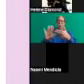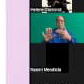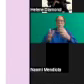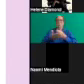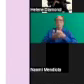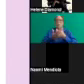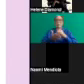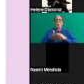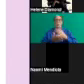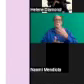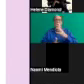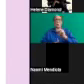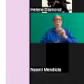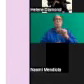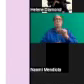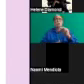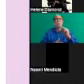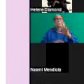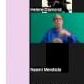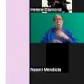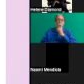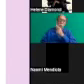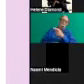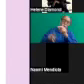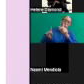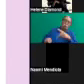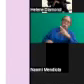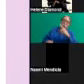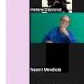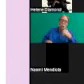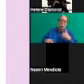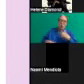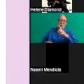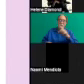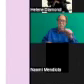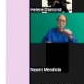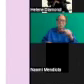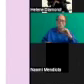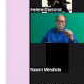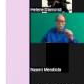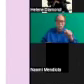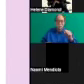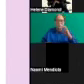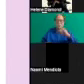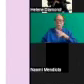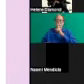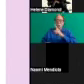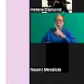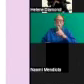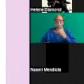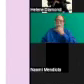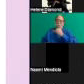And here again, the reinforcement of the medical model that we are somehow defective and we need to be fixed.